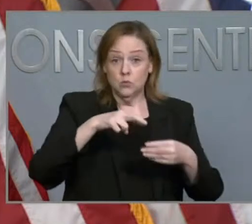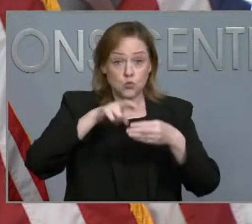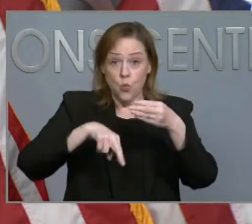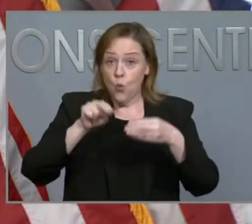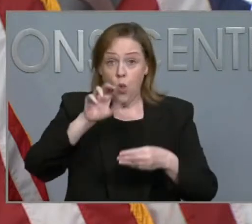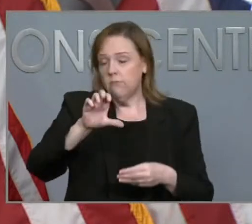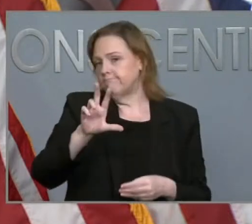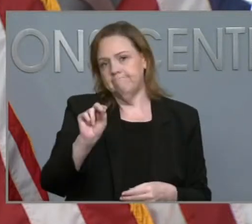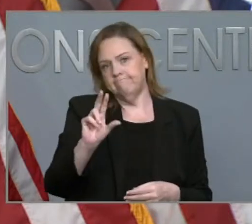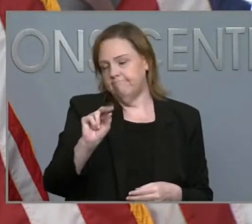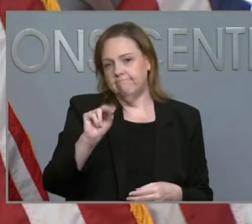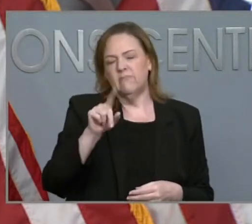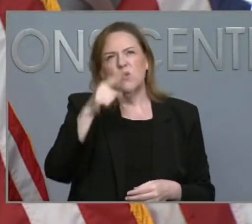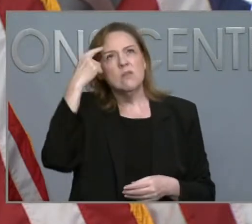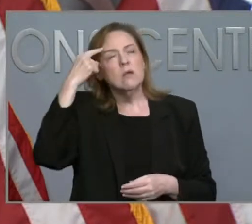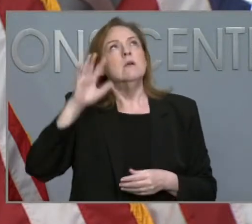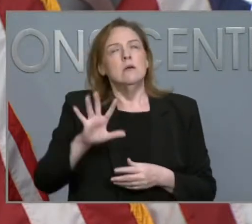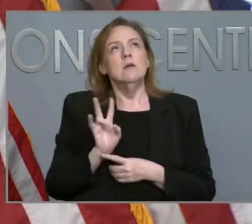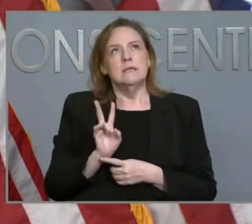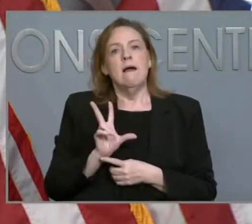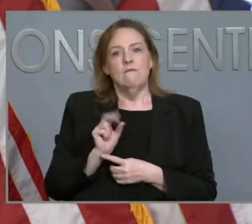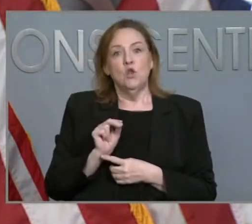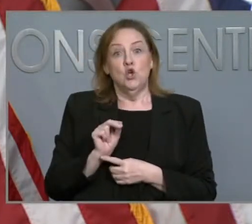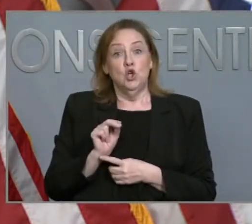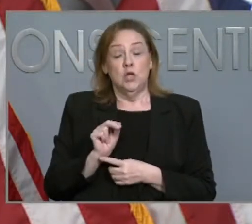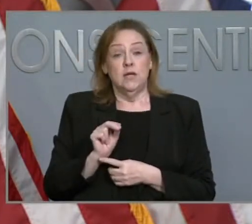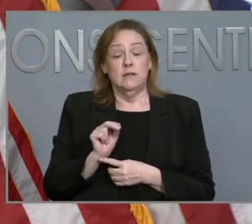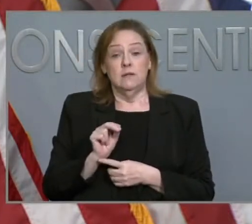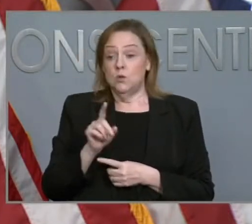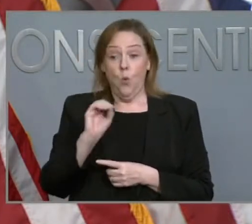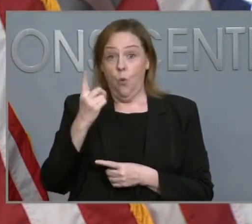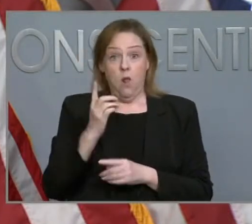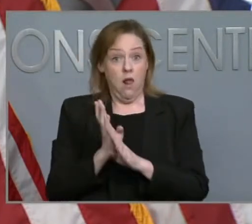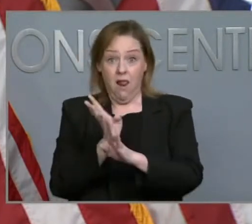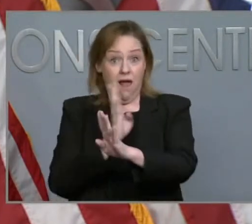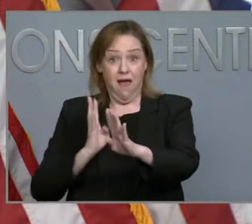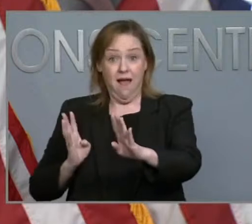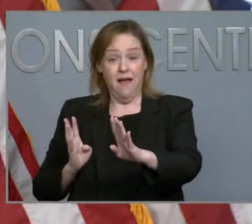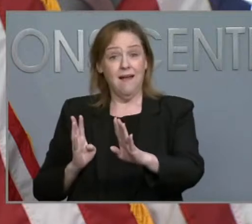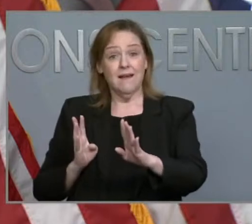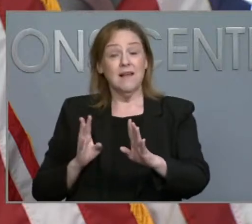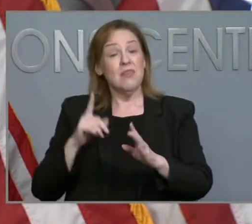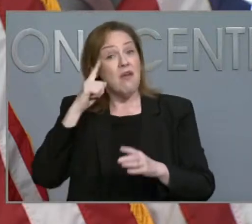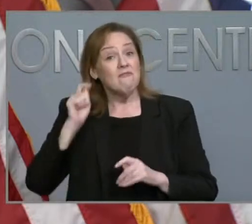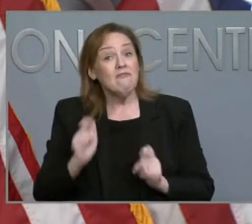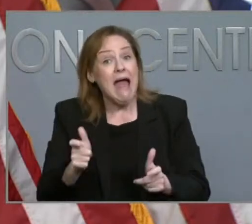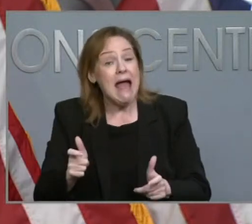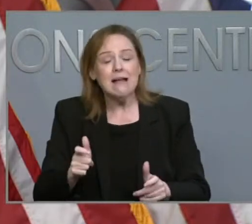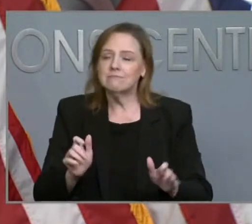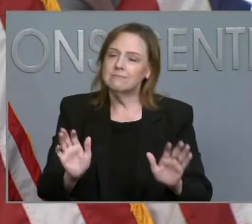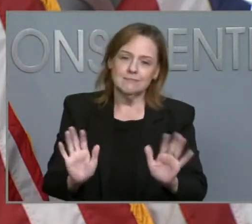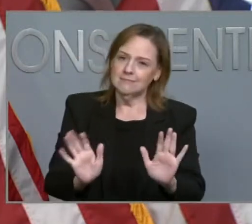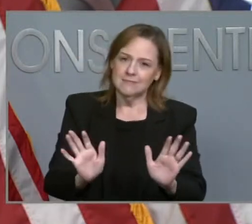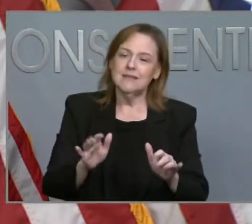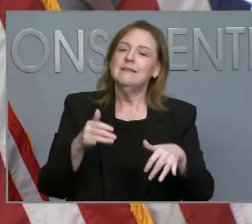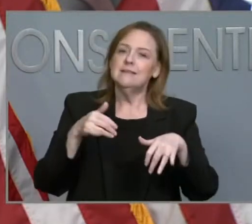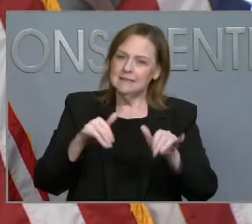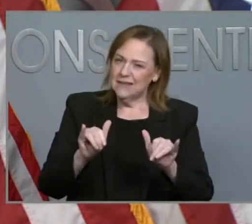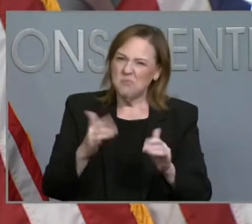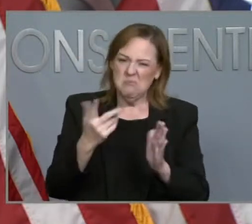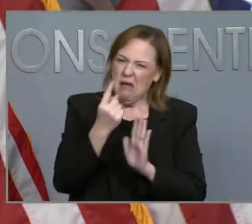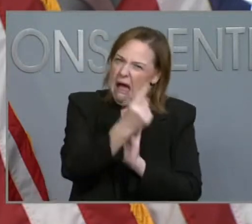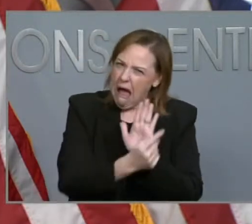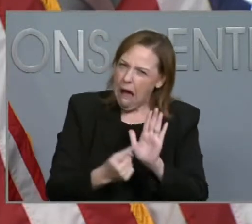polls are able to close at 7:30 p.m. because no one is in line, it's going to still take a solid hour or so before